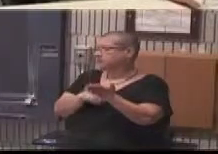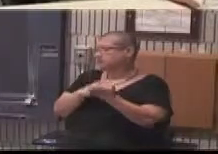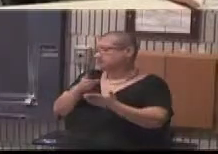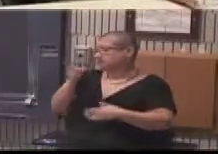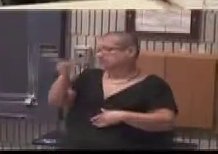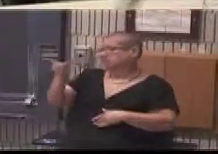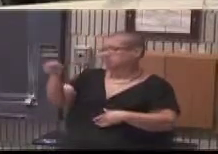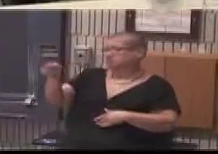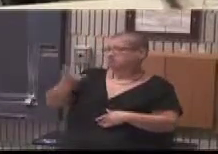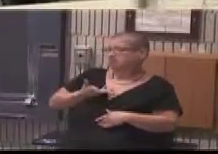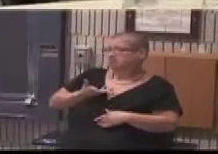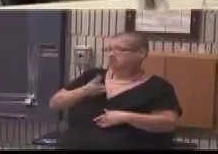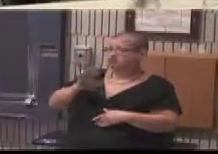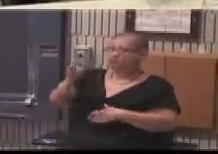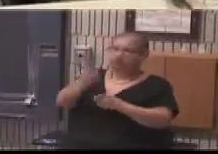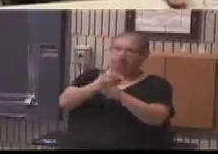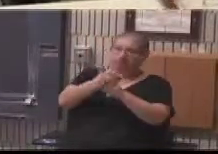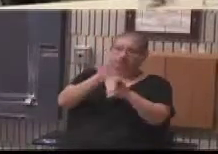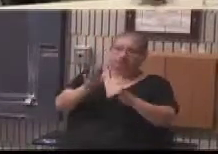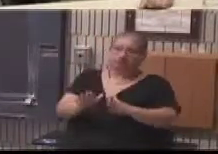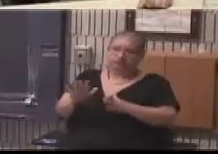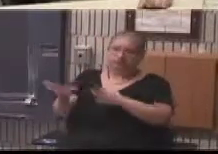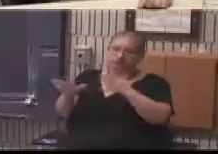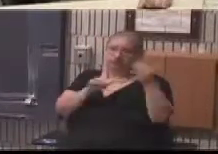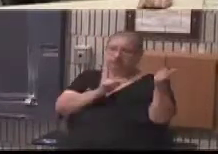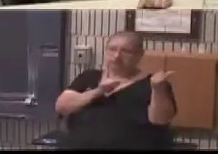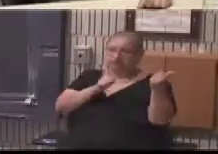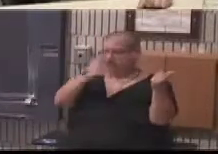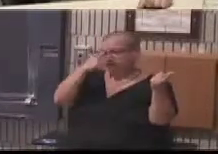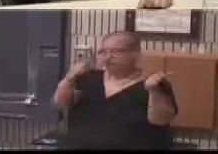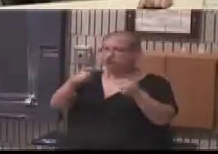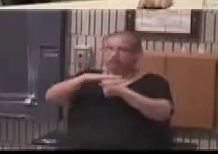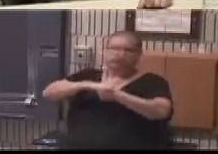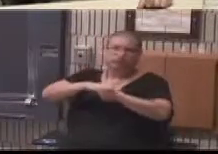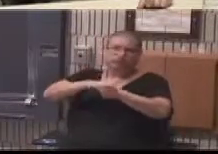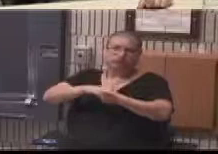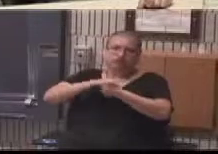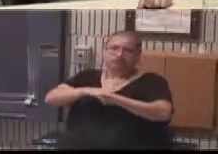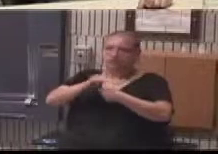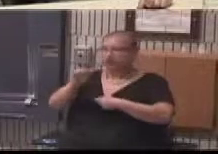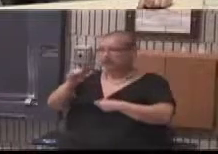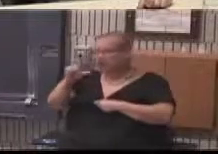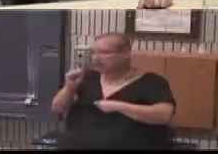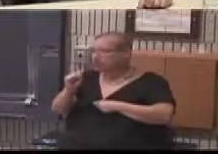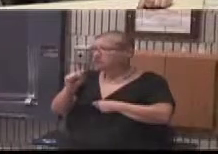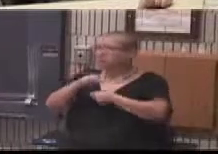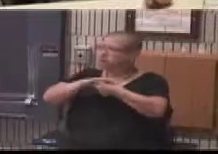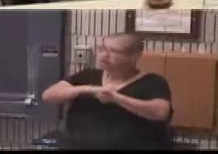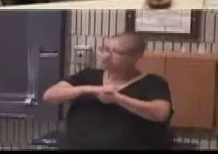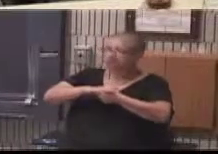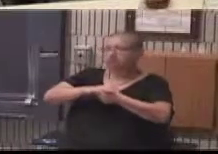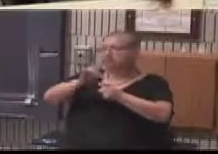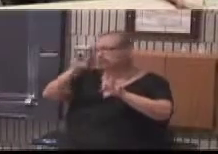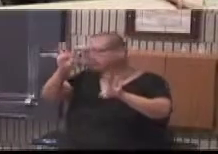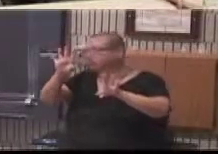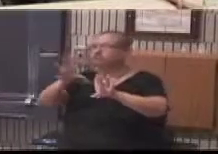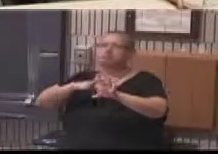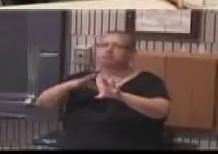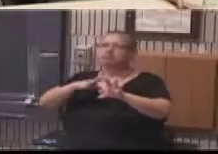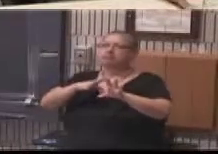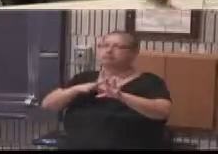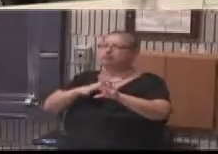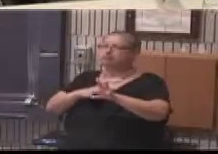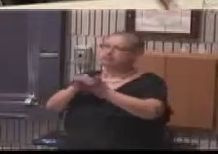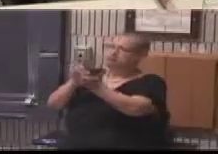that their partner or spouse left them because the stress of dealing with an illness like ALS is so high. So that was one